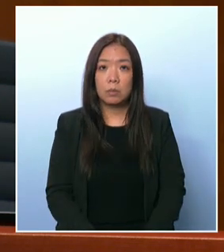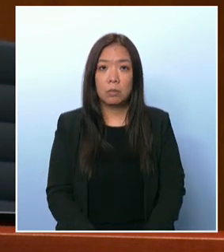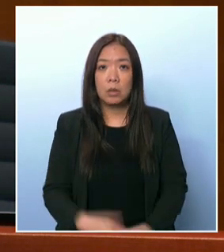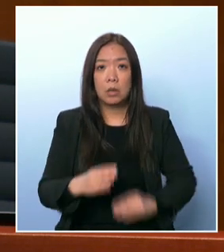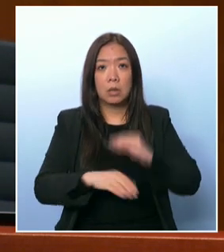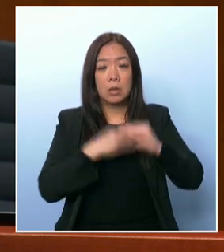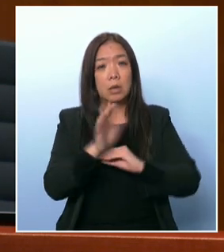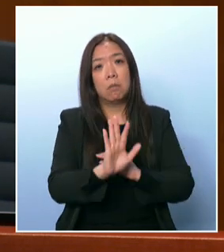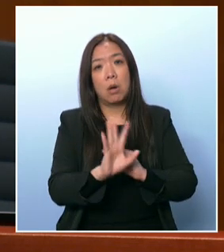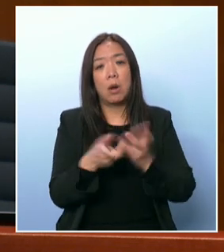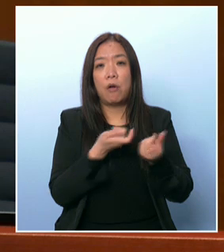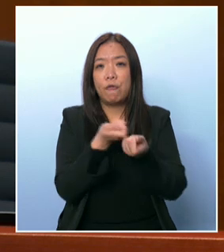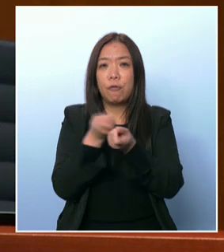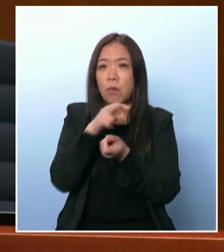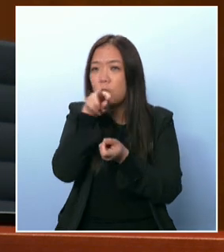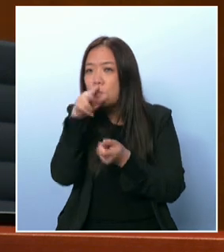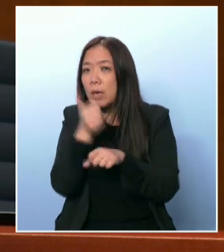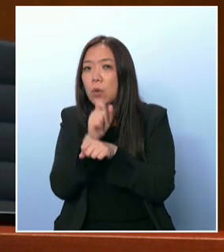near the teaching facilities?